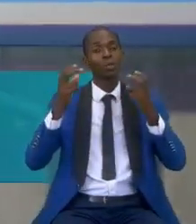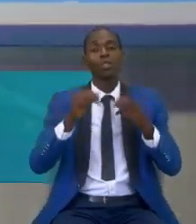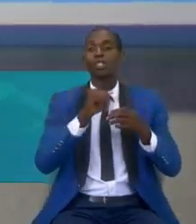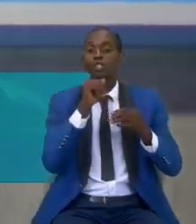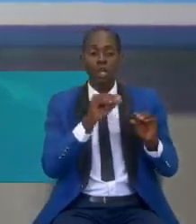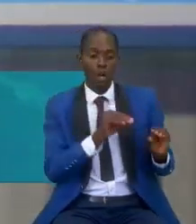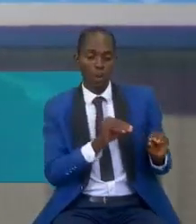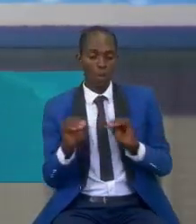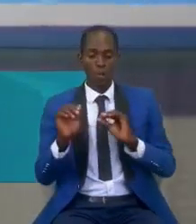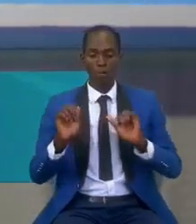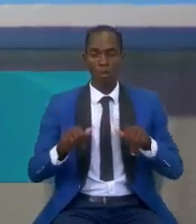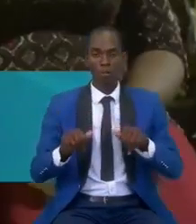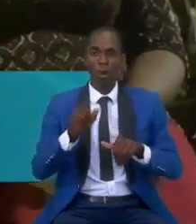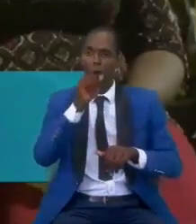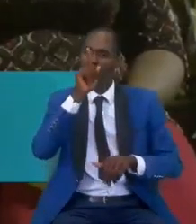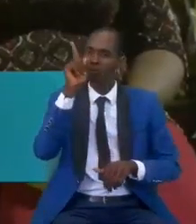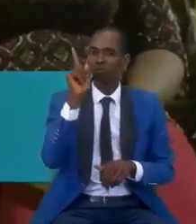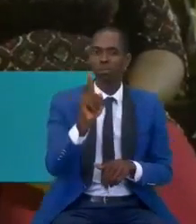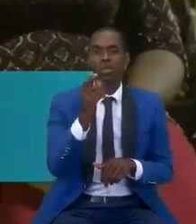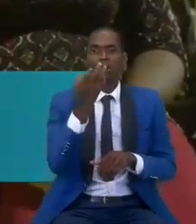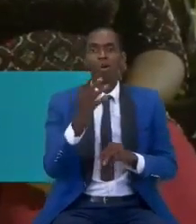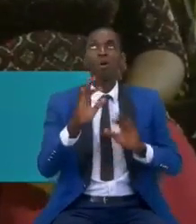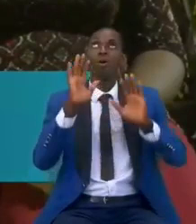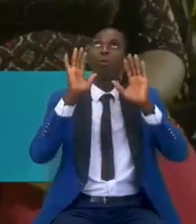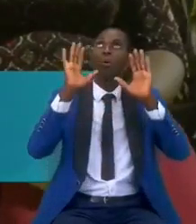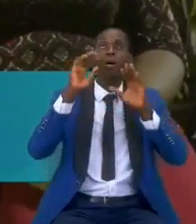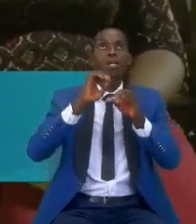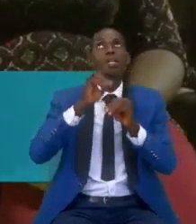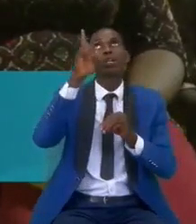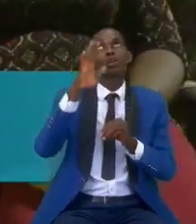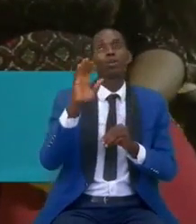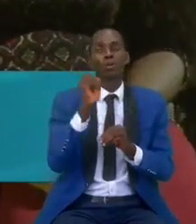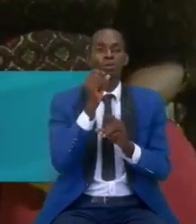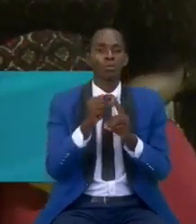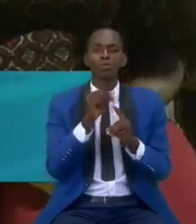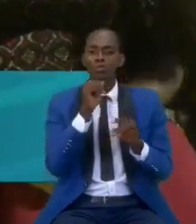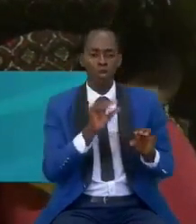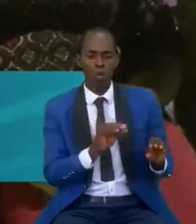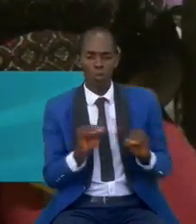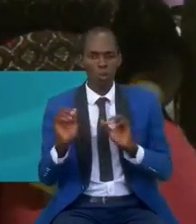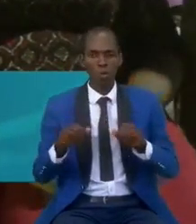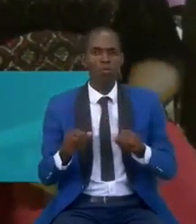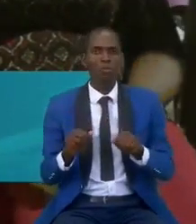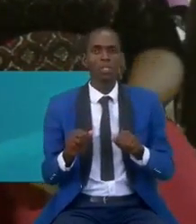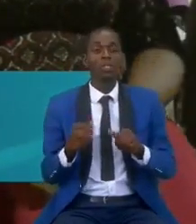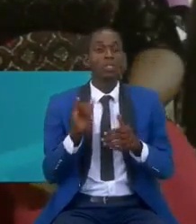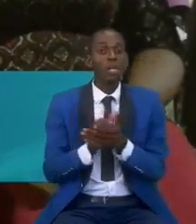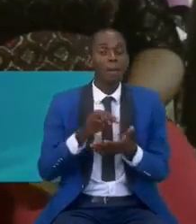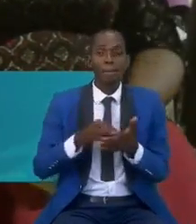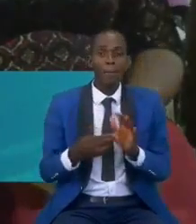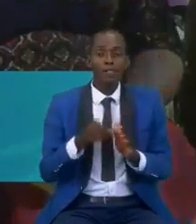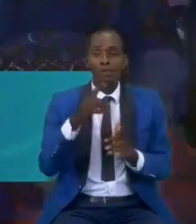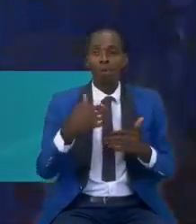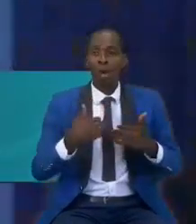word. Unshakable assurance. That means you have the faith, you have the trust, you have the confidence that